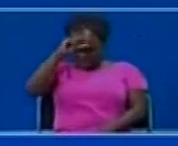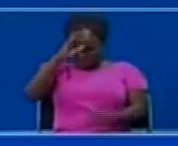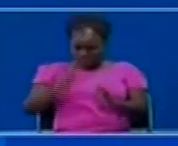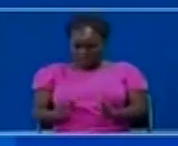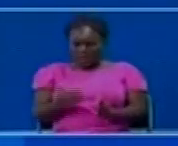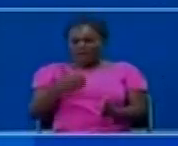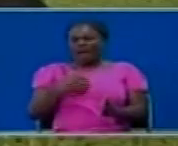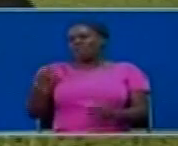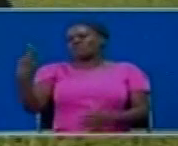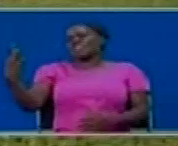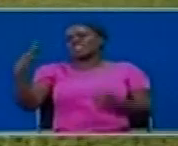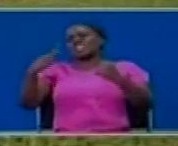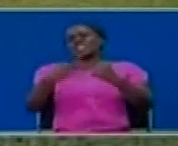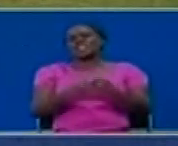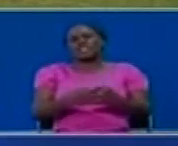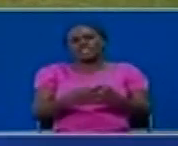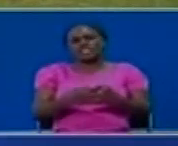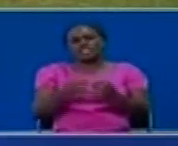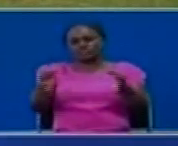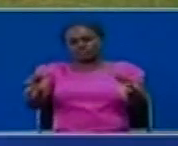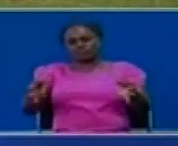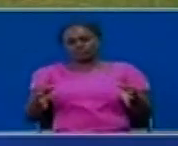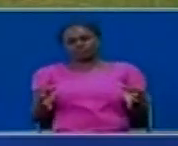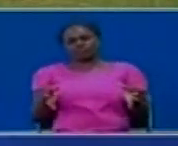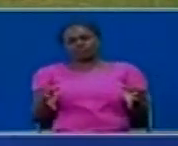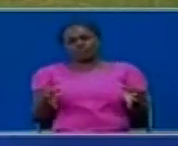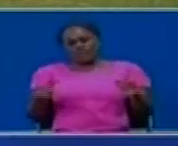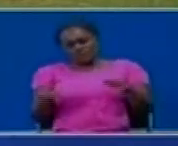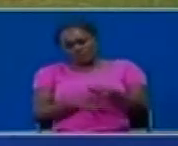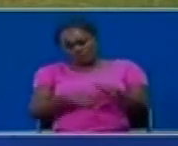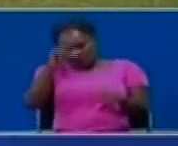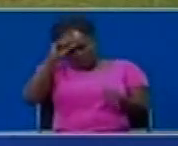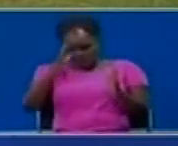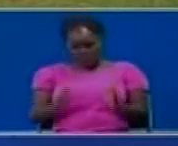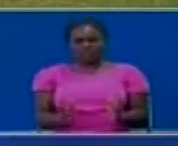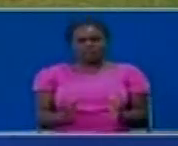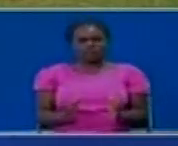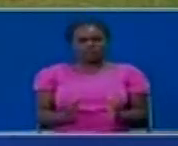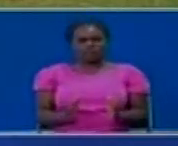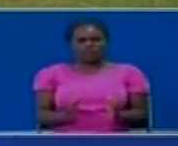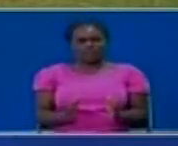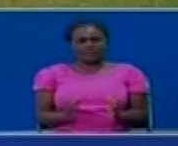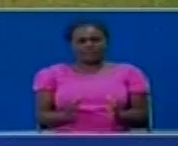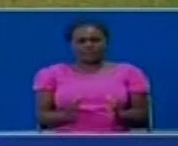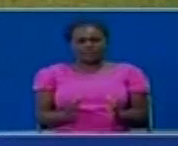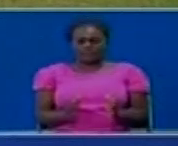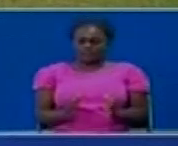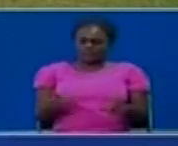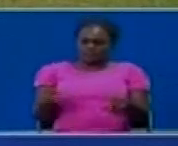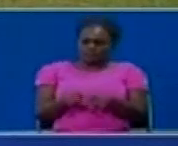38 bank accounts. It's lack of trust. Deputy Governor Gakure Monyo, who